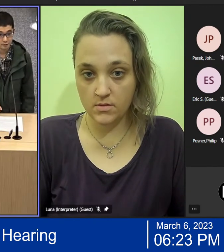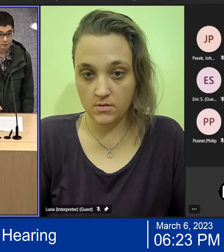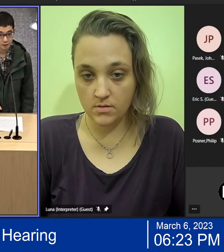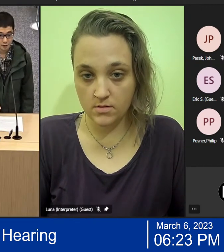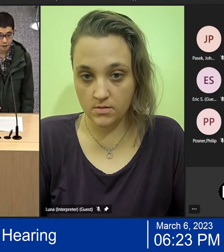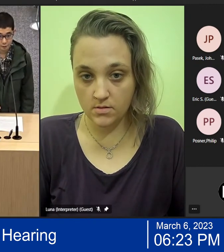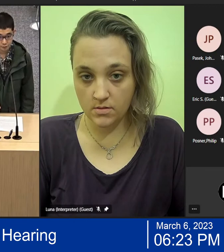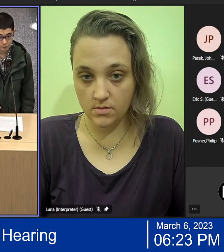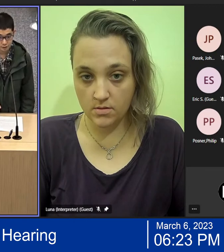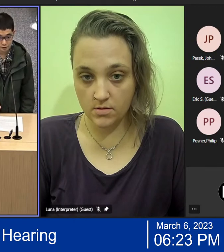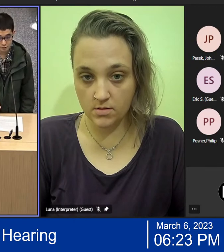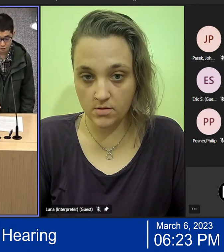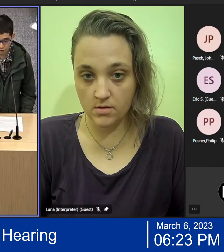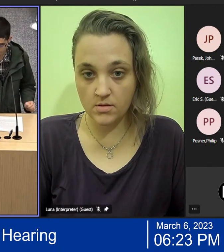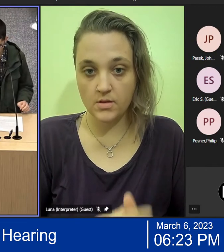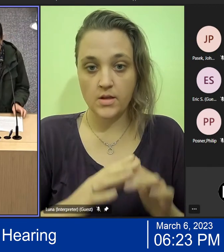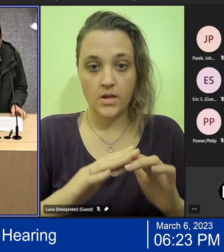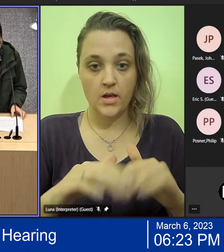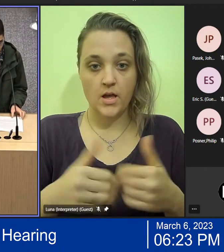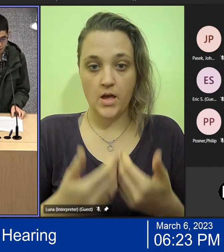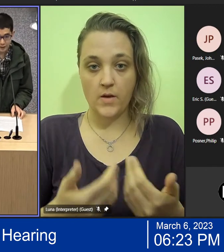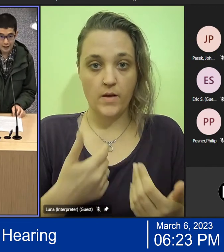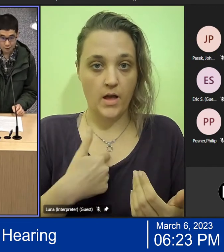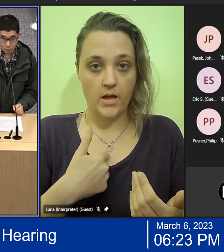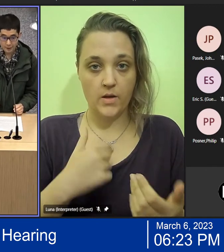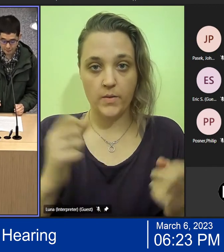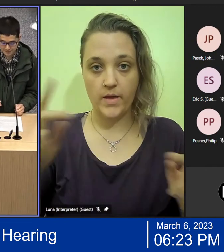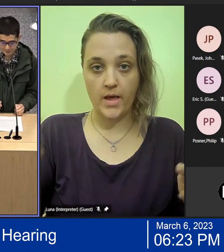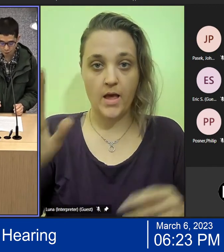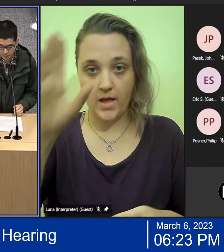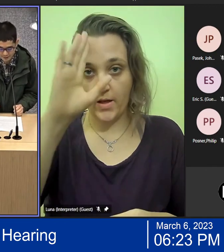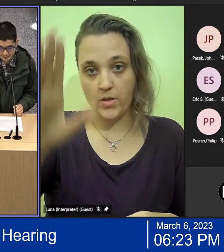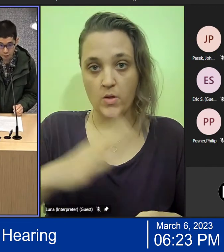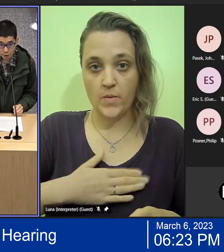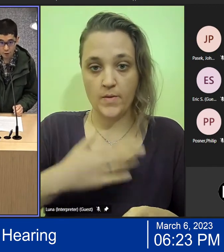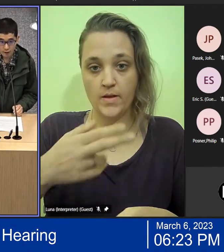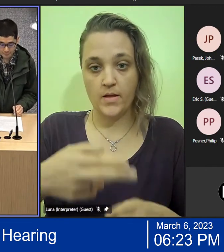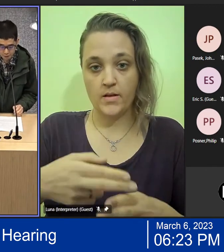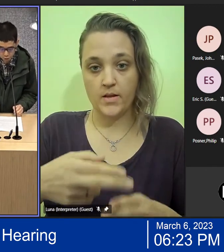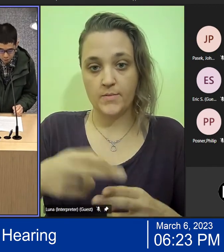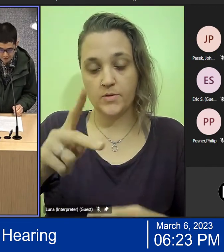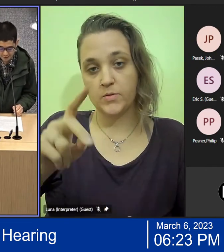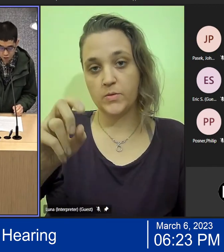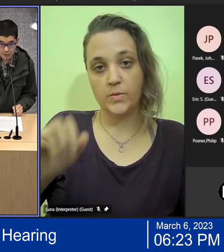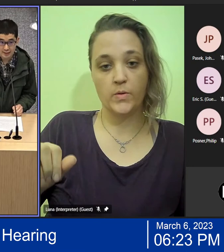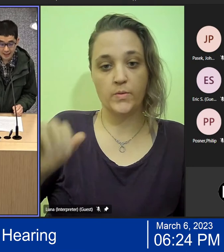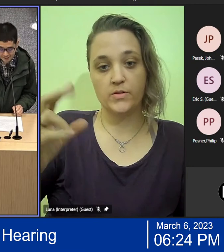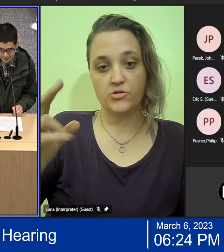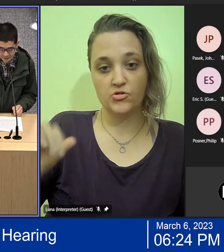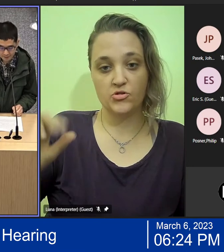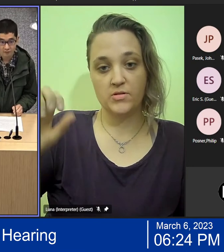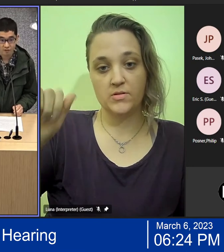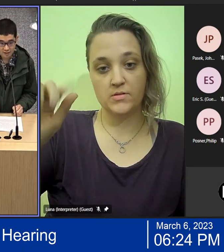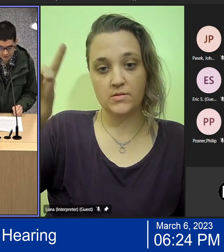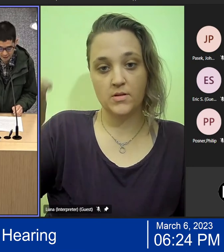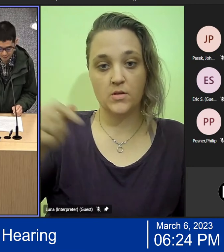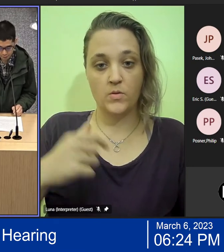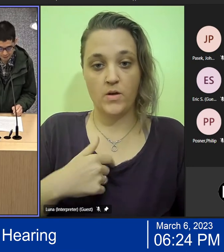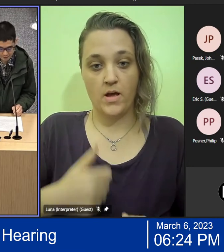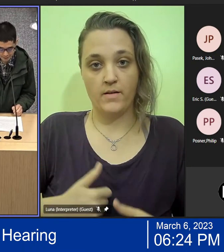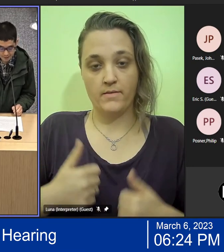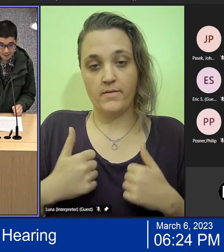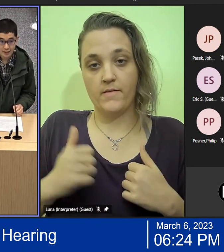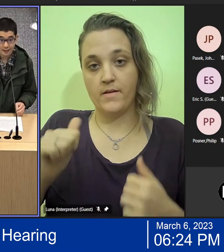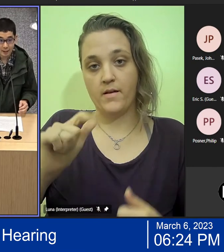I'm not accustomed to it anyway how can this okay hello my name is koichi Sado